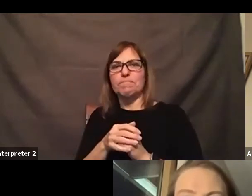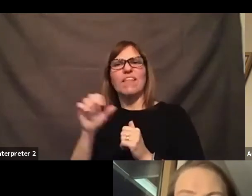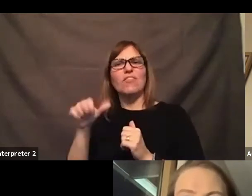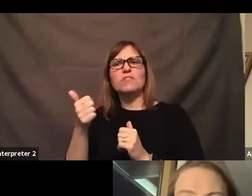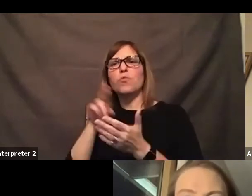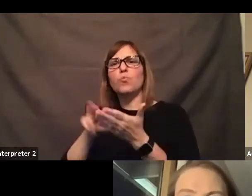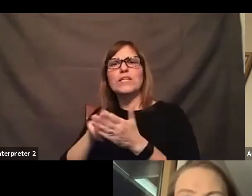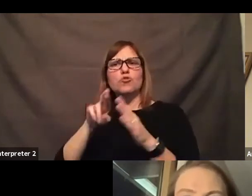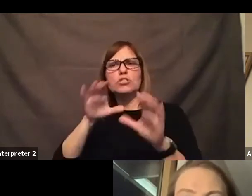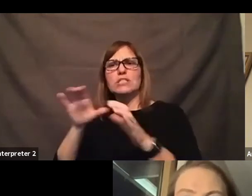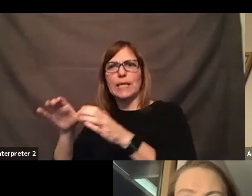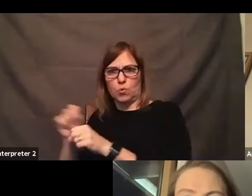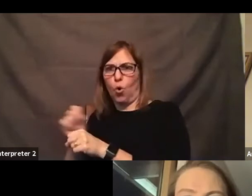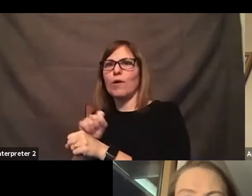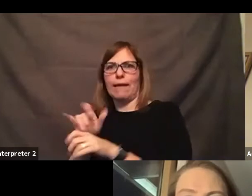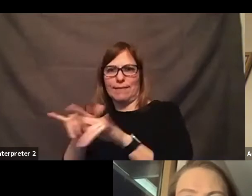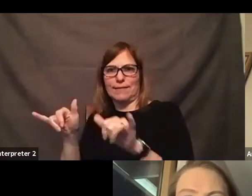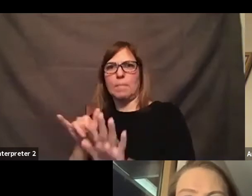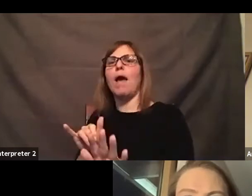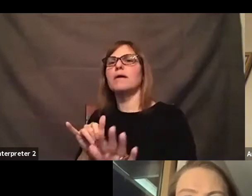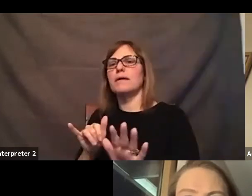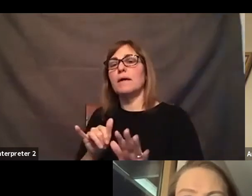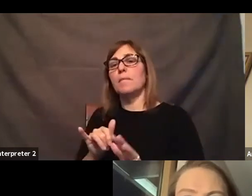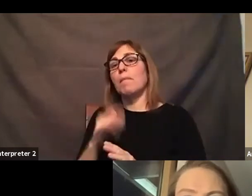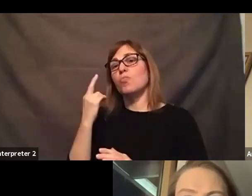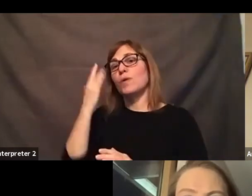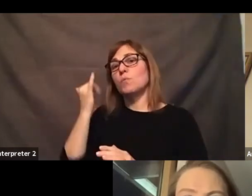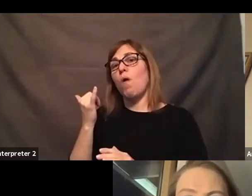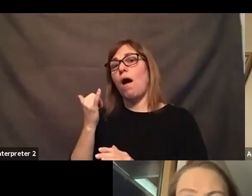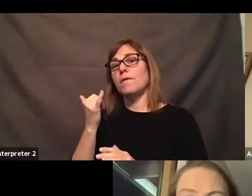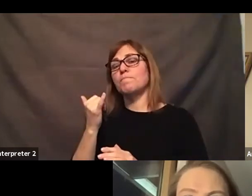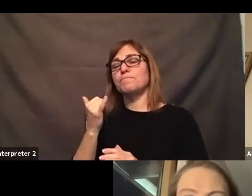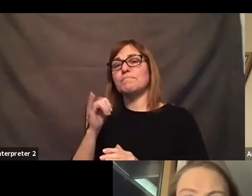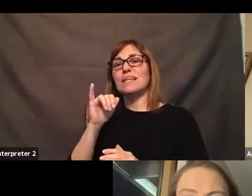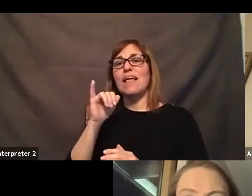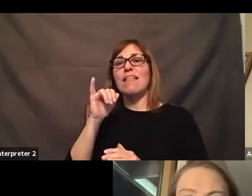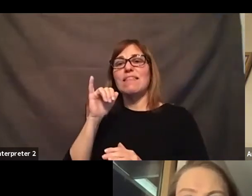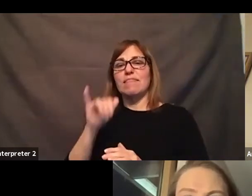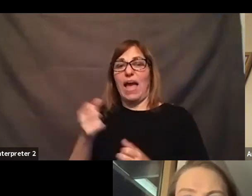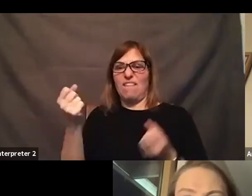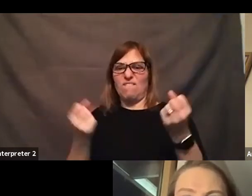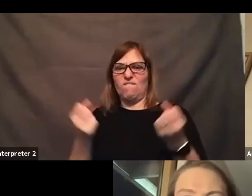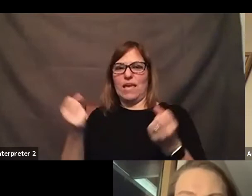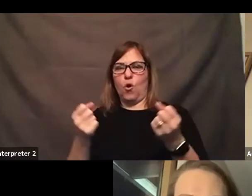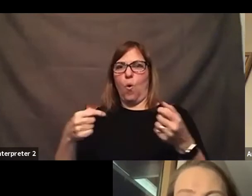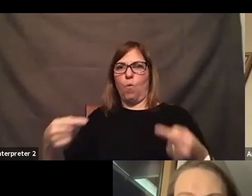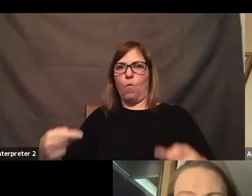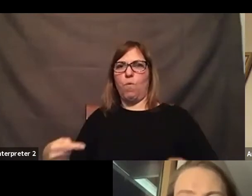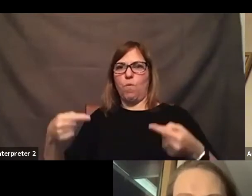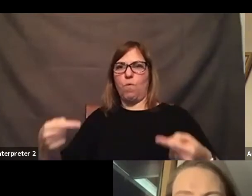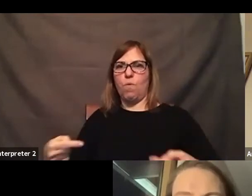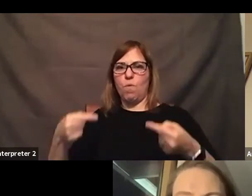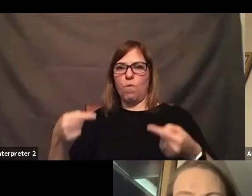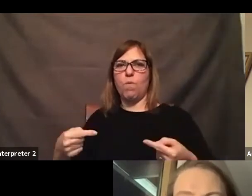working on this as well. And the reason for this is the rolling stock, the vehicle itself that is used for